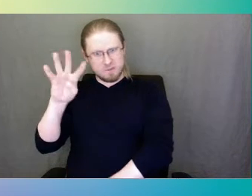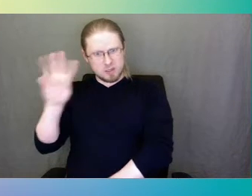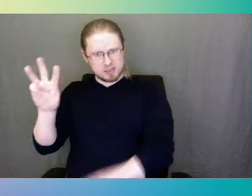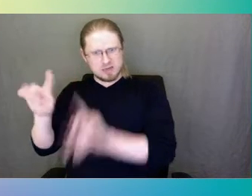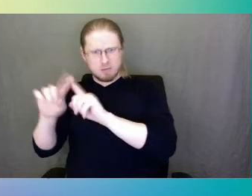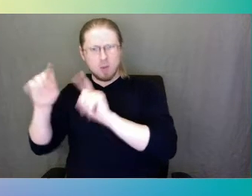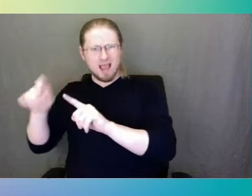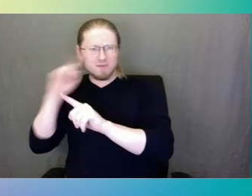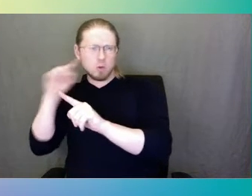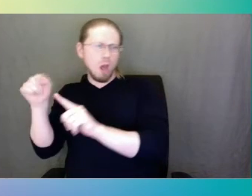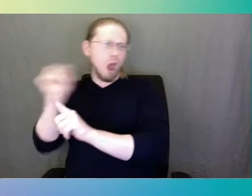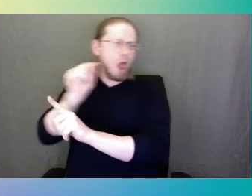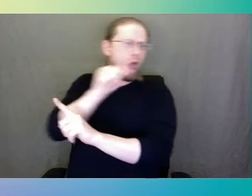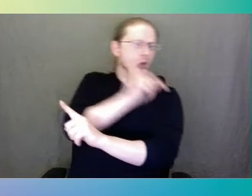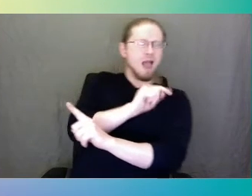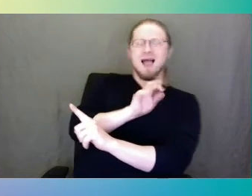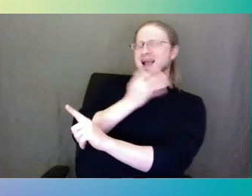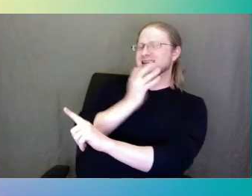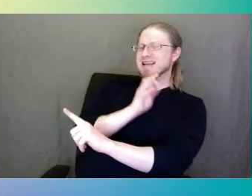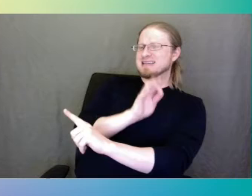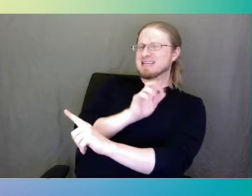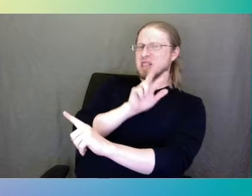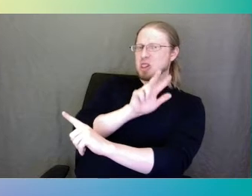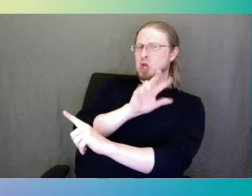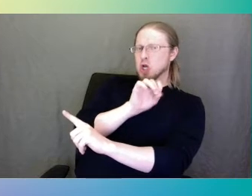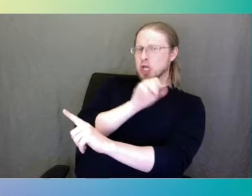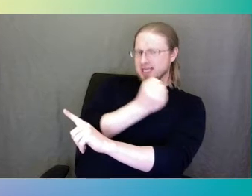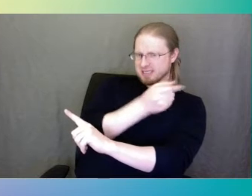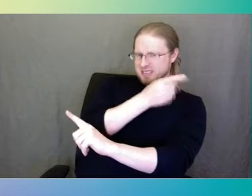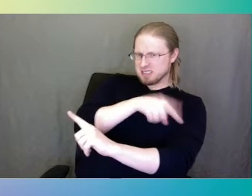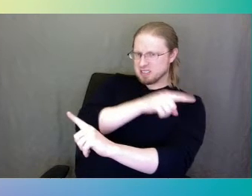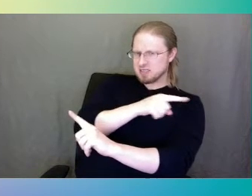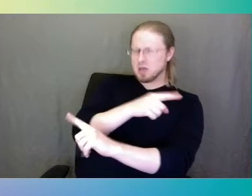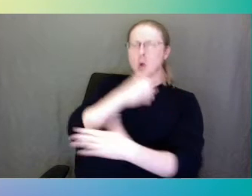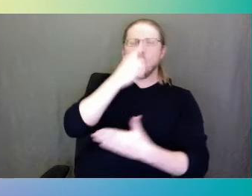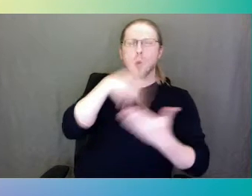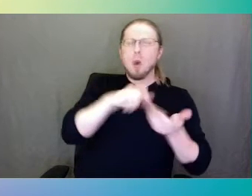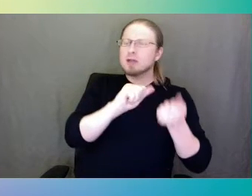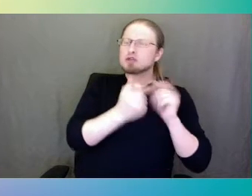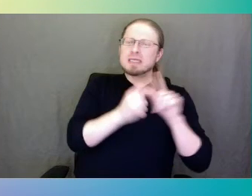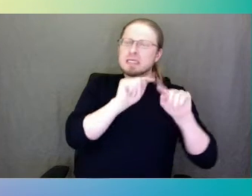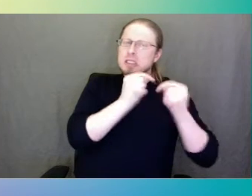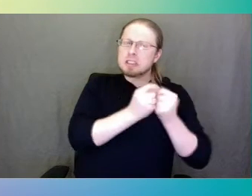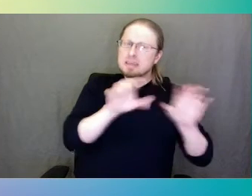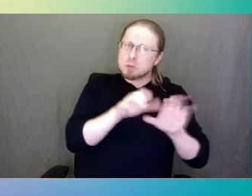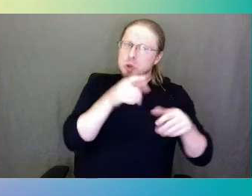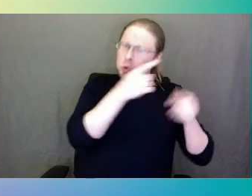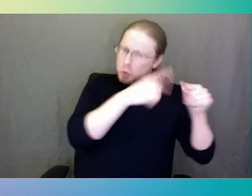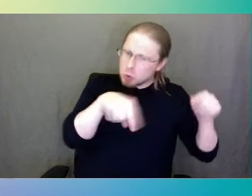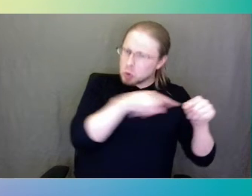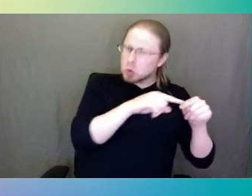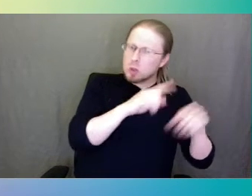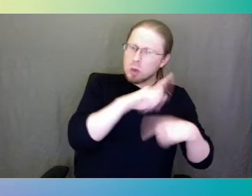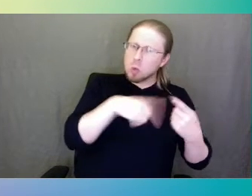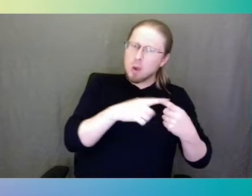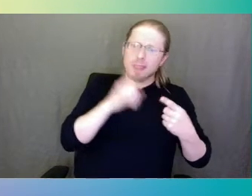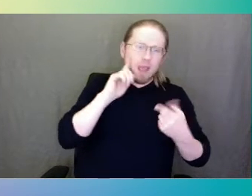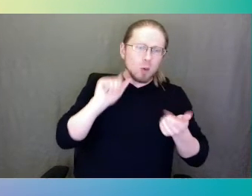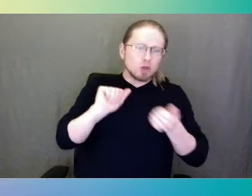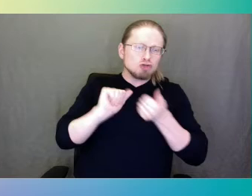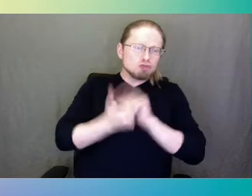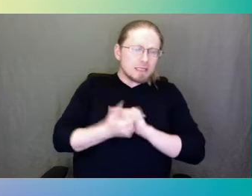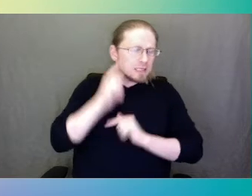team imagine when they were translating and they saw this word homosexual,